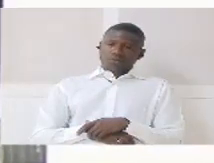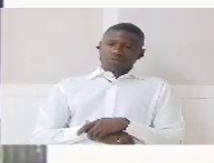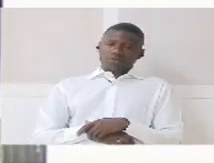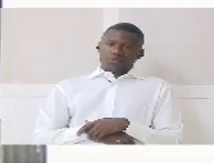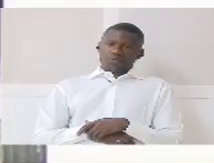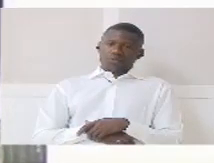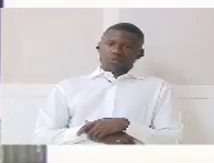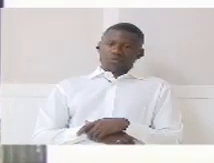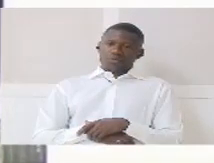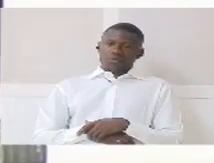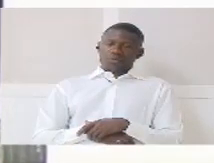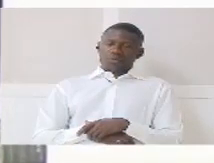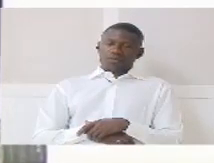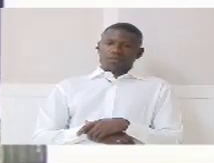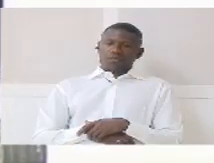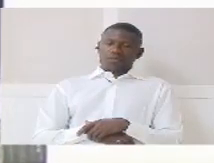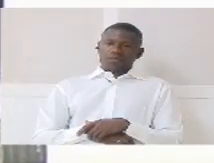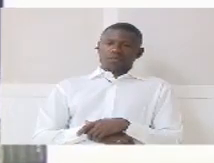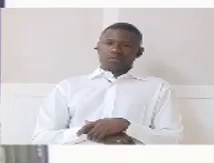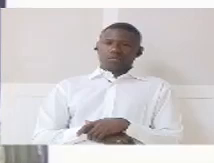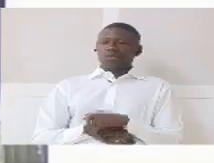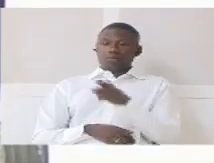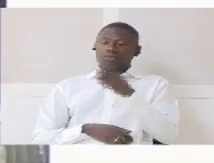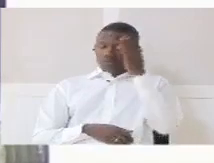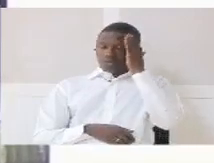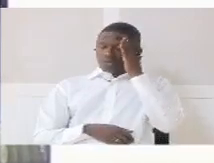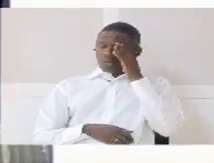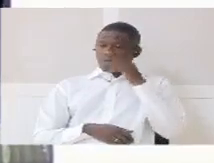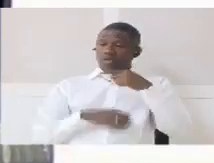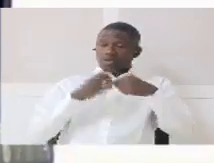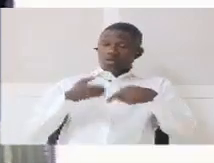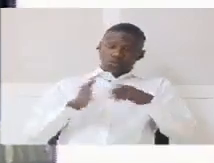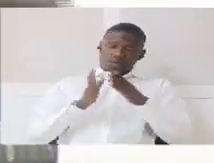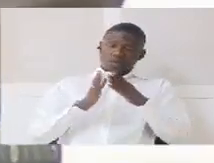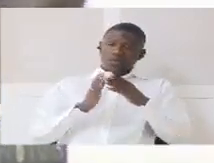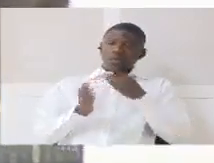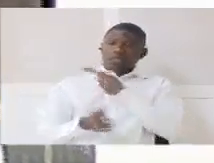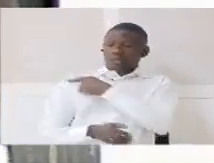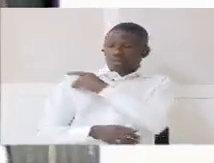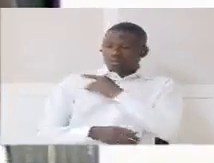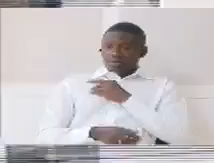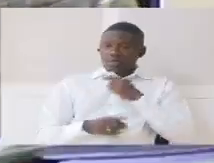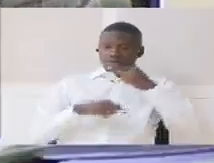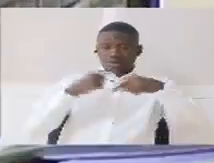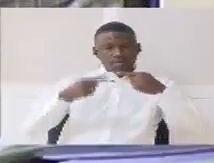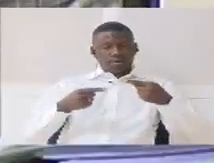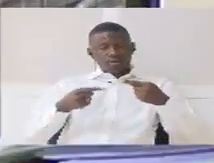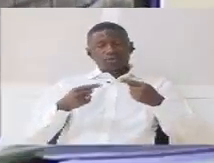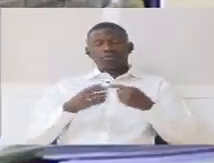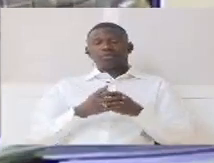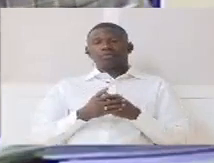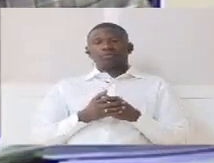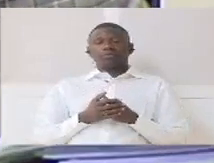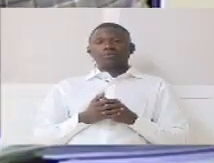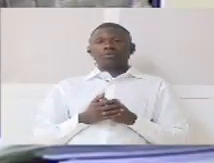Yalo, jaralo benyami. Well, you know the way treatment is like. Kunga benyami